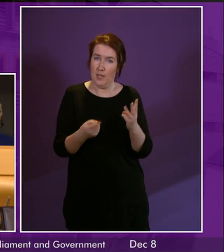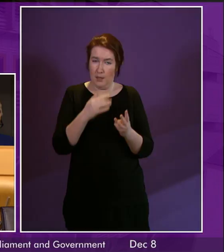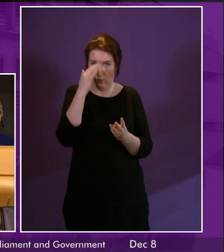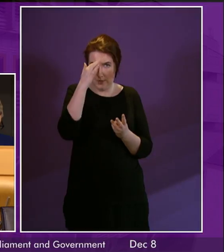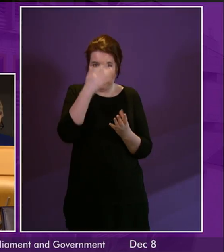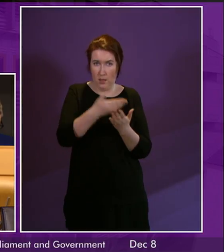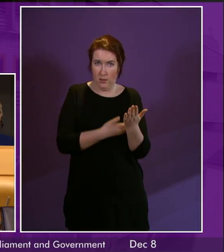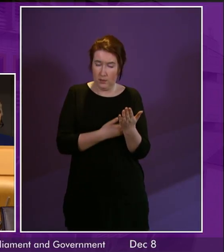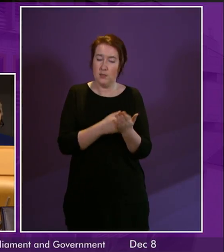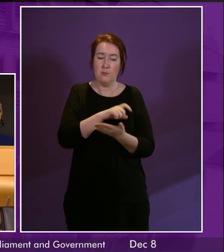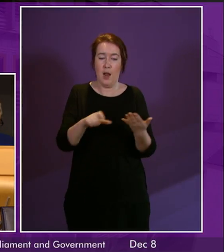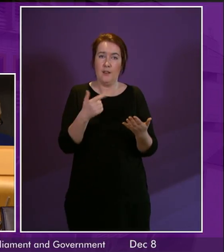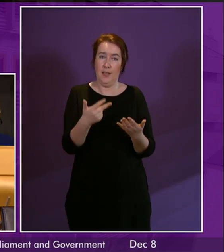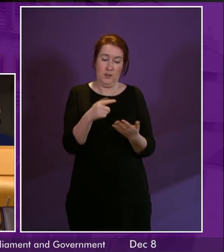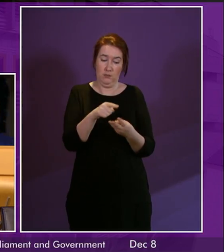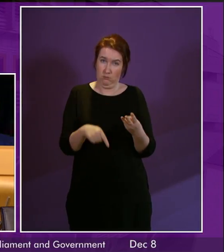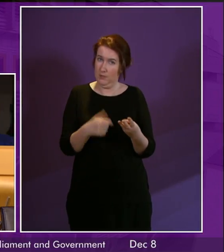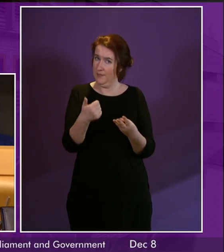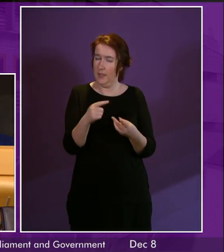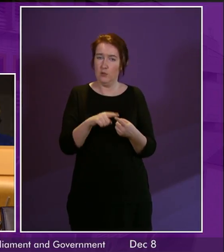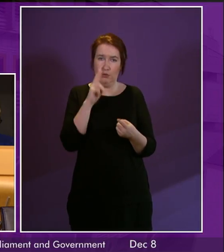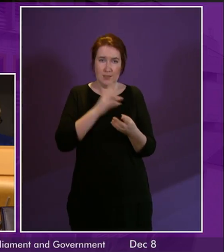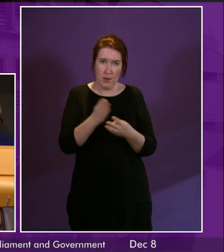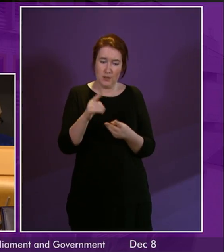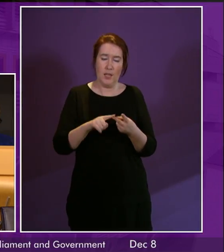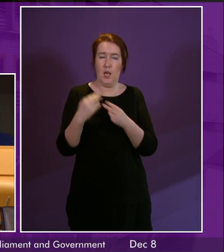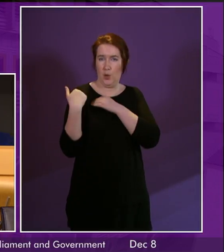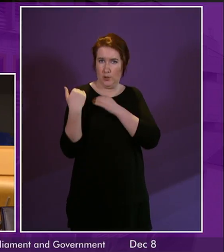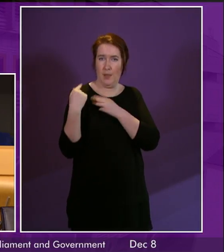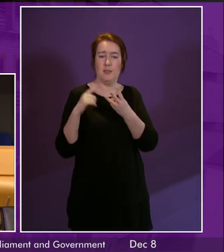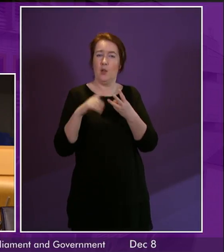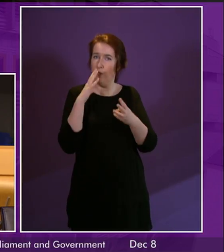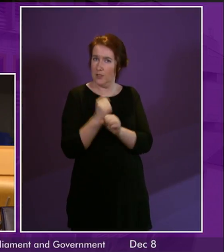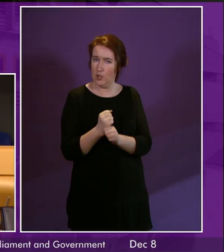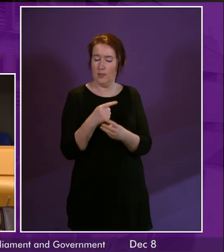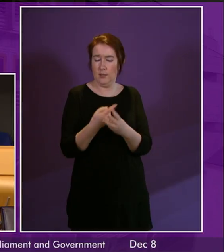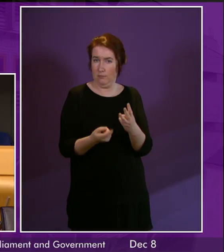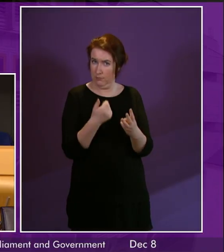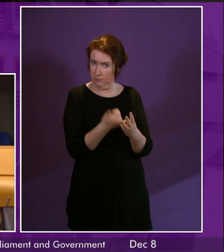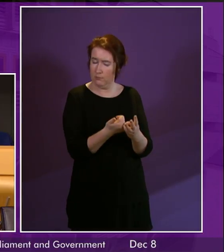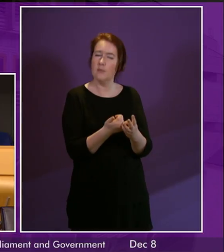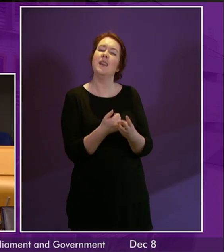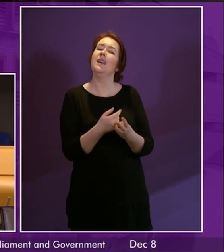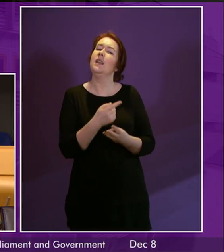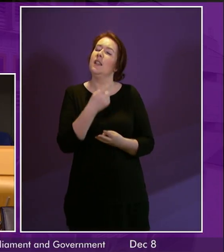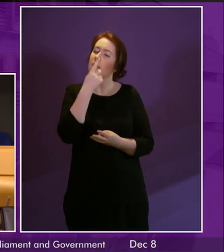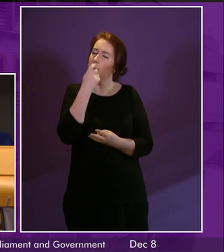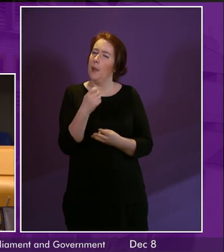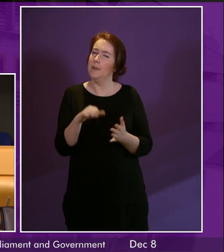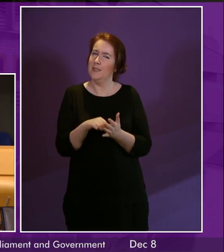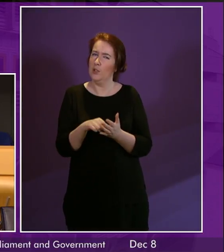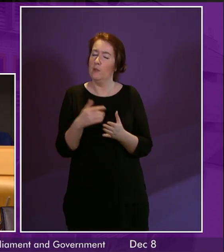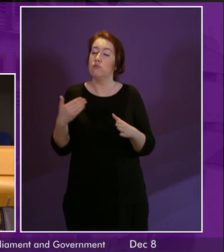paragraph 8 are inherently fine, that is, transparency, accountability and confidentiality. But I think they can be difficult to